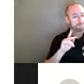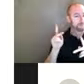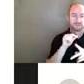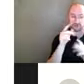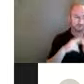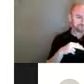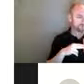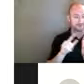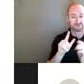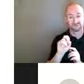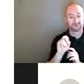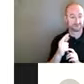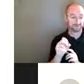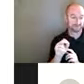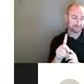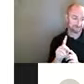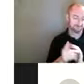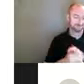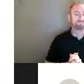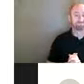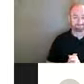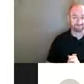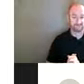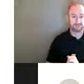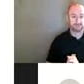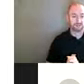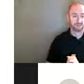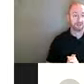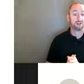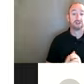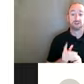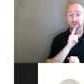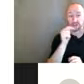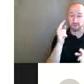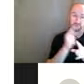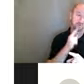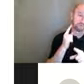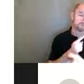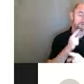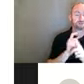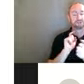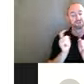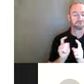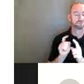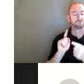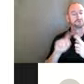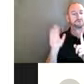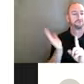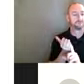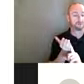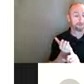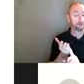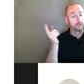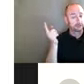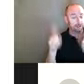read the legend. And I would say, while it's totally slimy to just adjust the visual until it's the most convincing, it isn't unheard